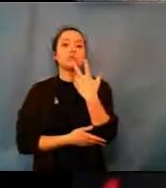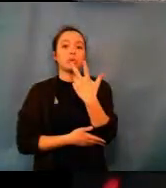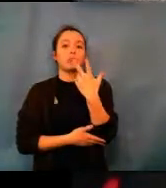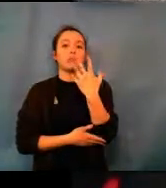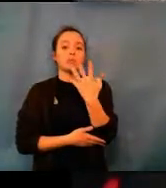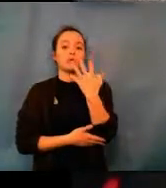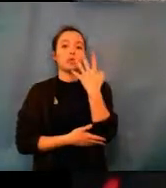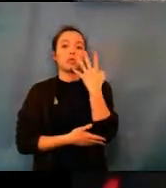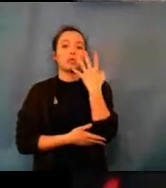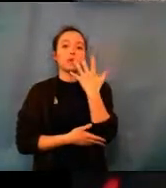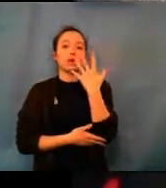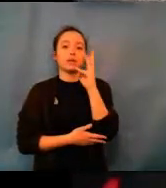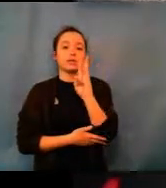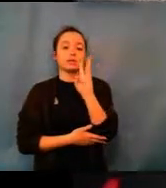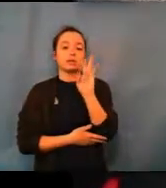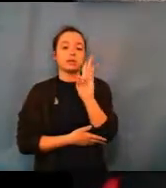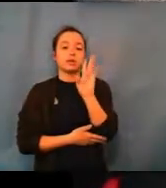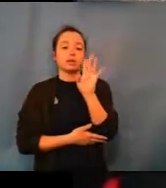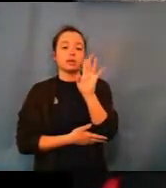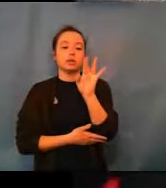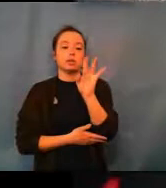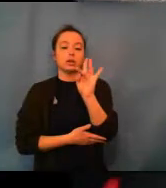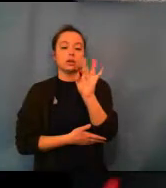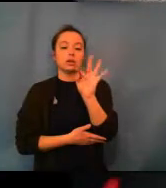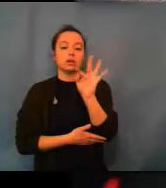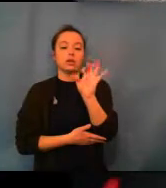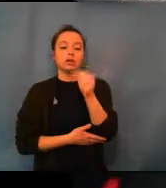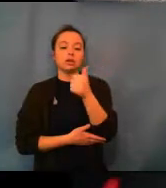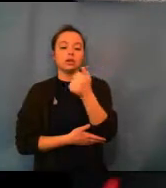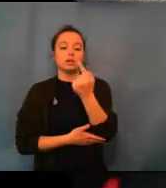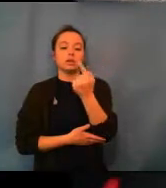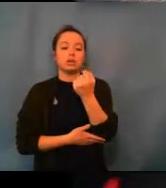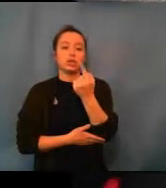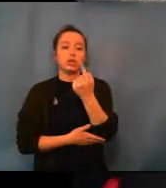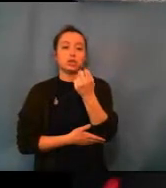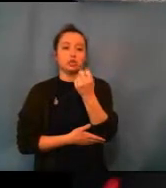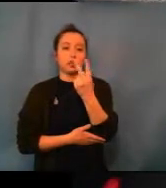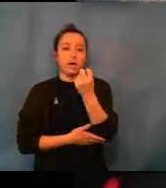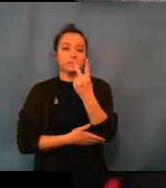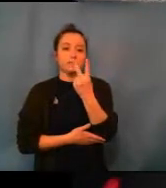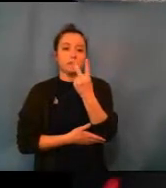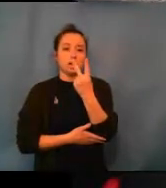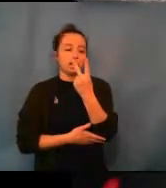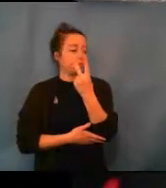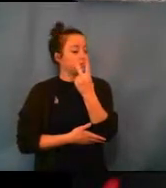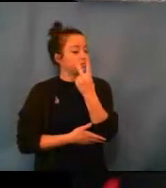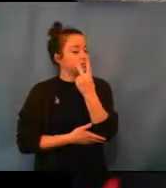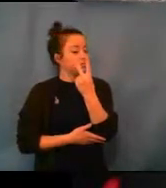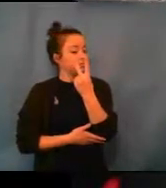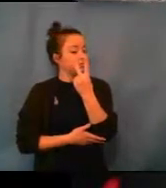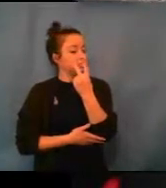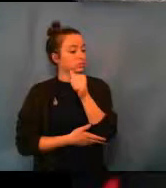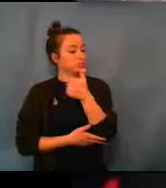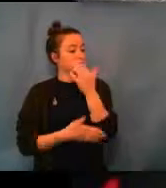2, 3, 4, 5, 6, 7, 8, 9, 10, 11, 12. So my